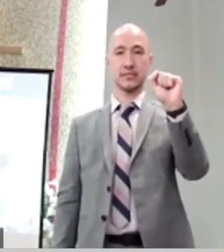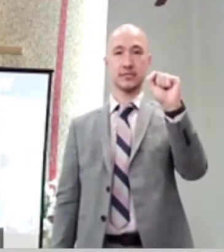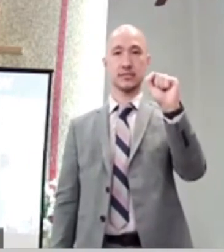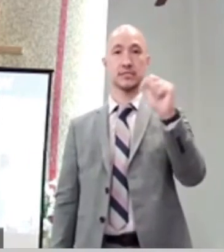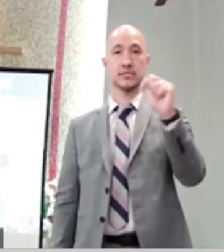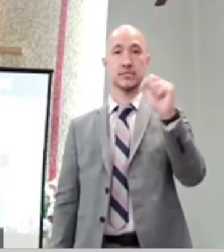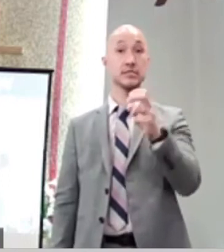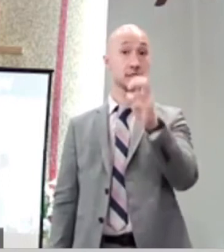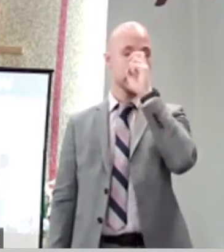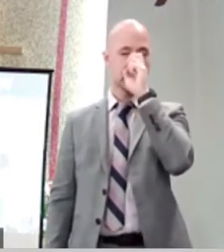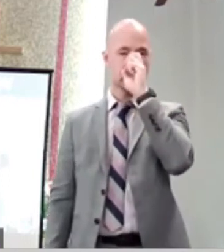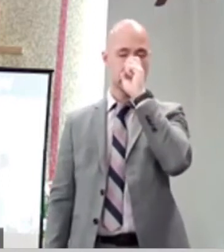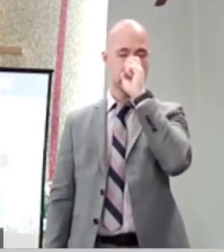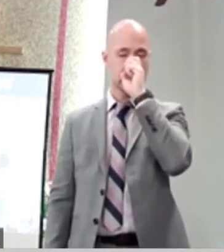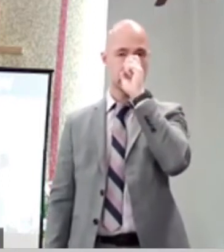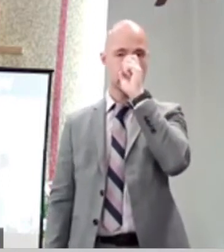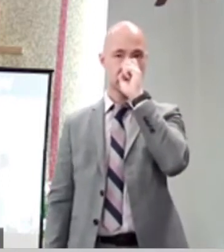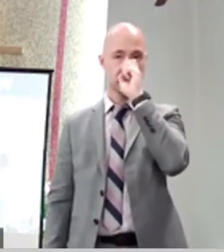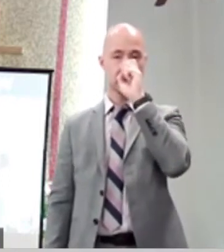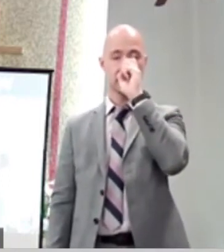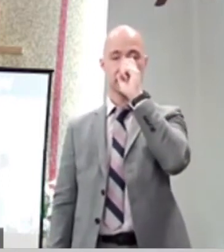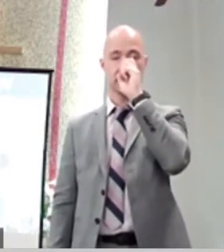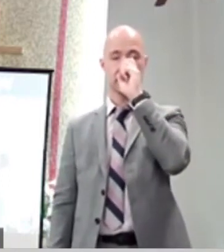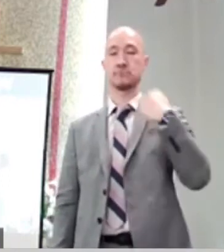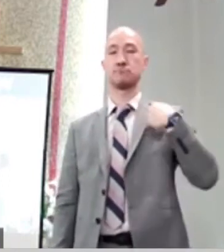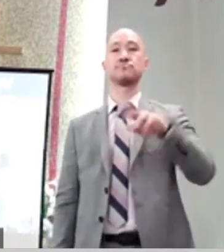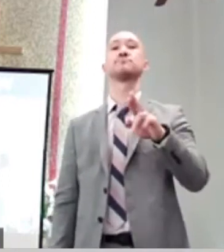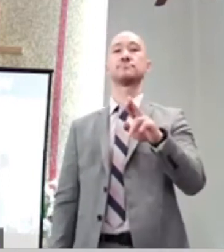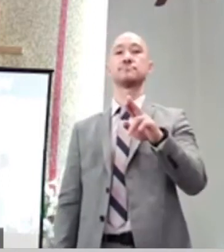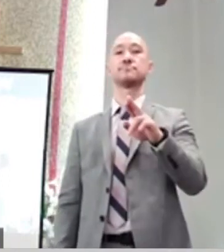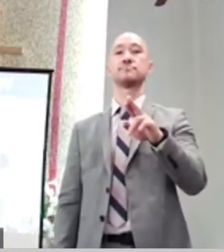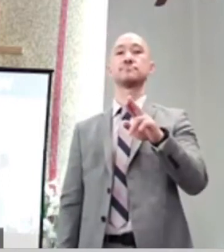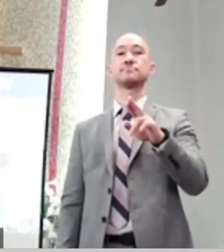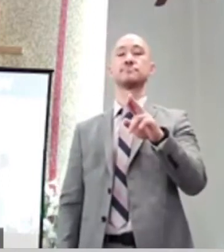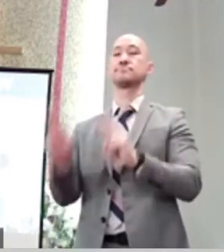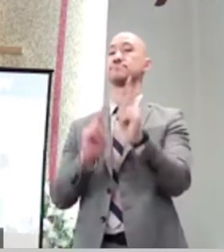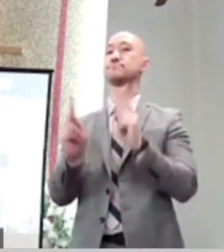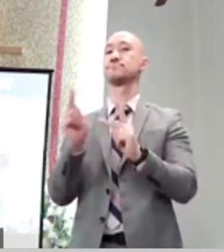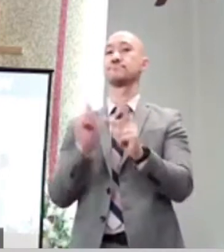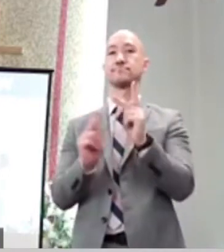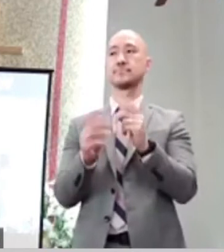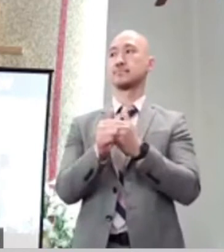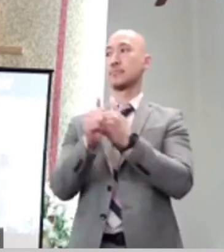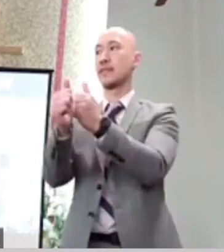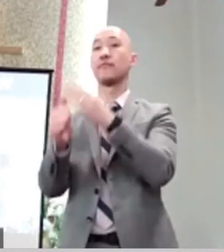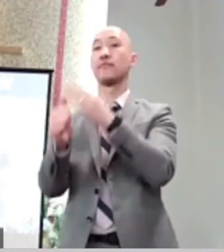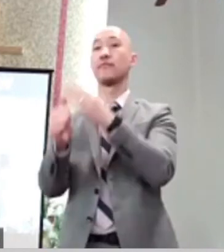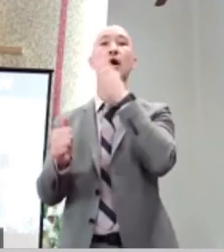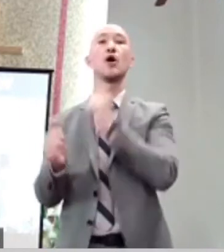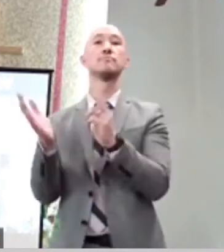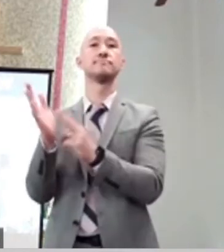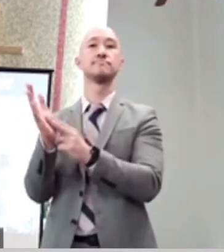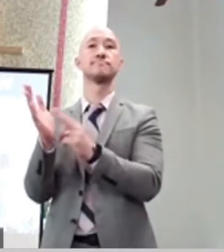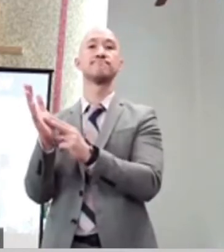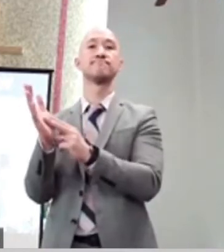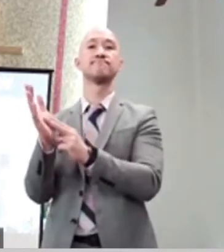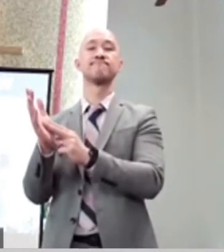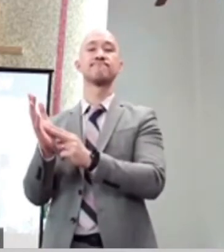they sought to interpret everything according to the strictest sense of the law, Moses' law, that